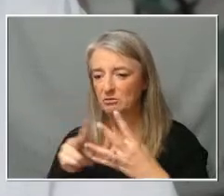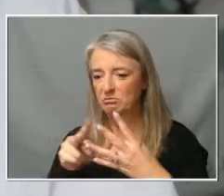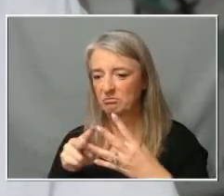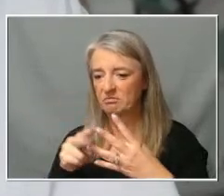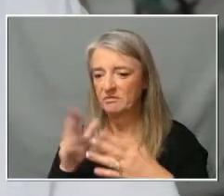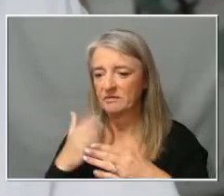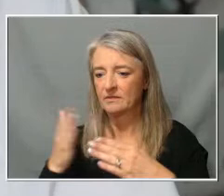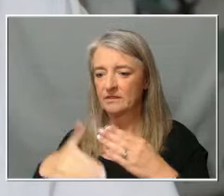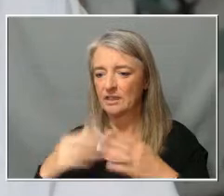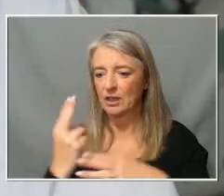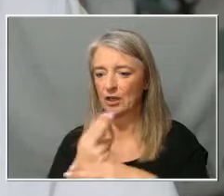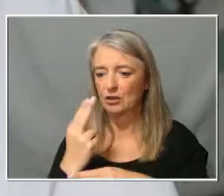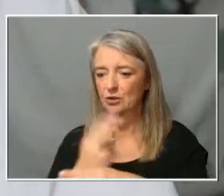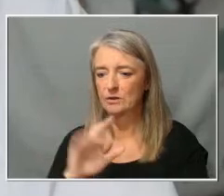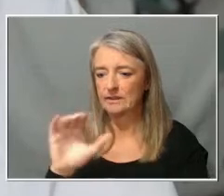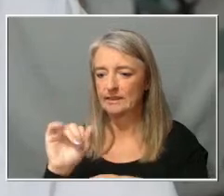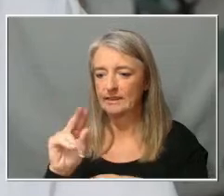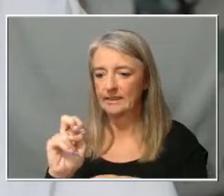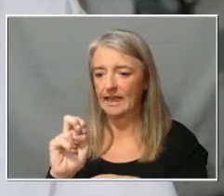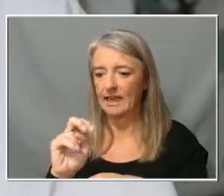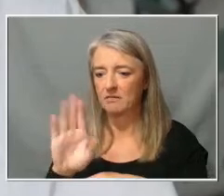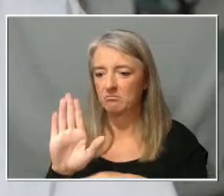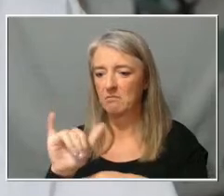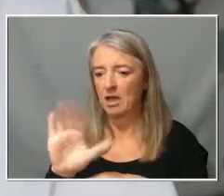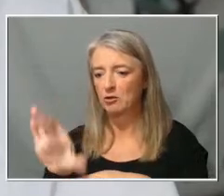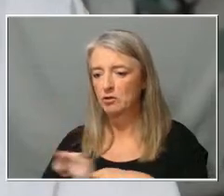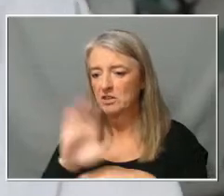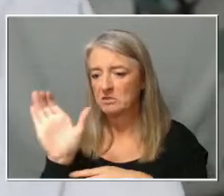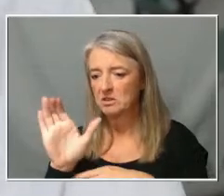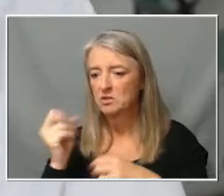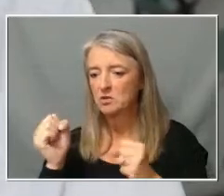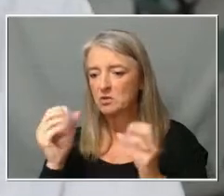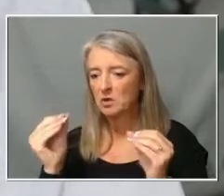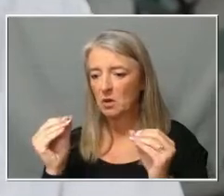using a cane by Christmas. So,